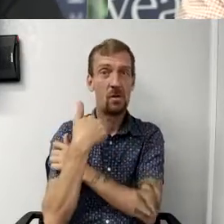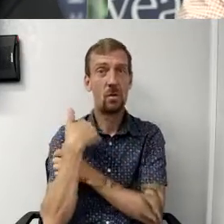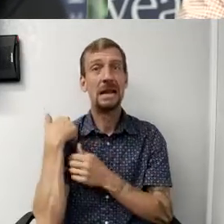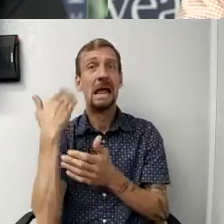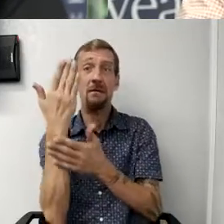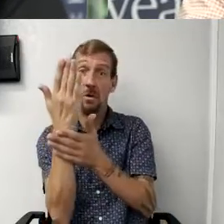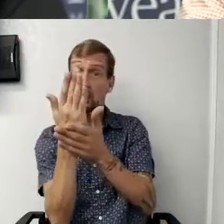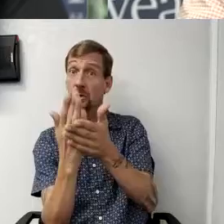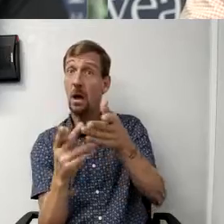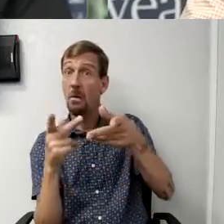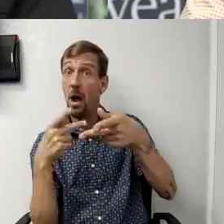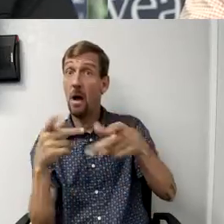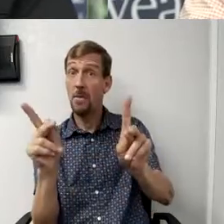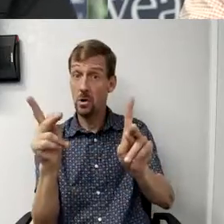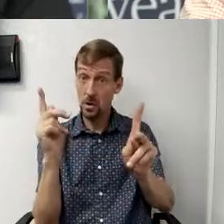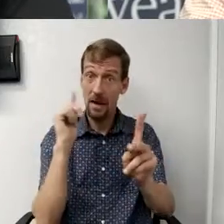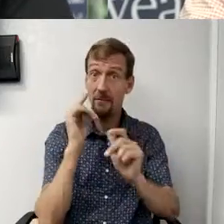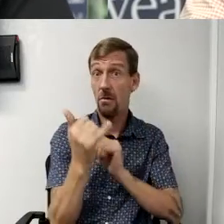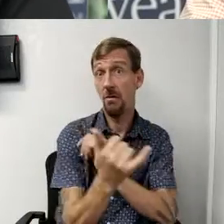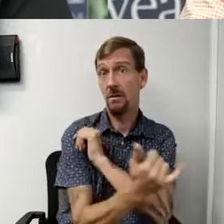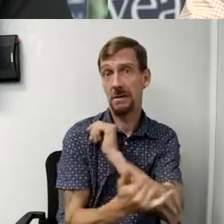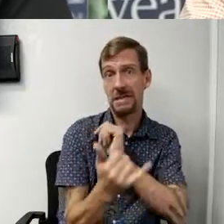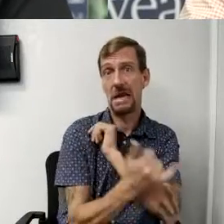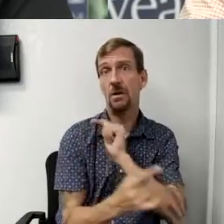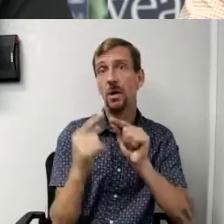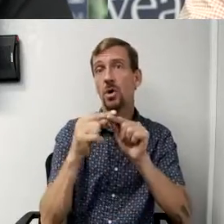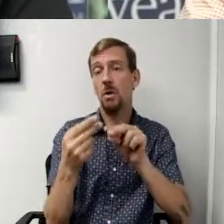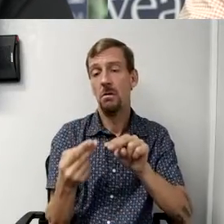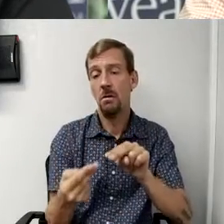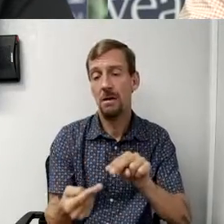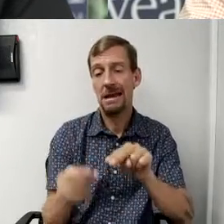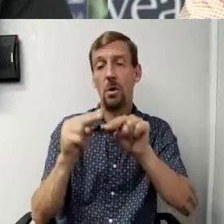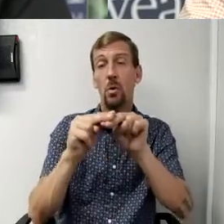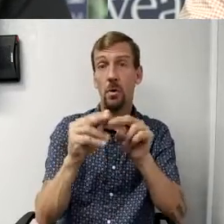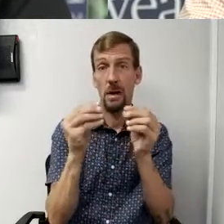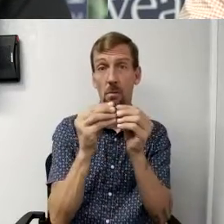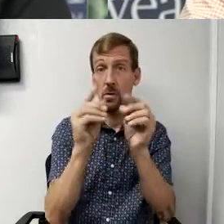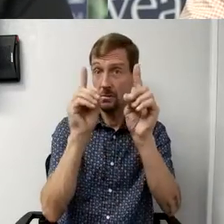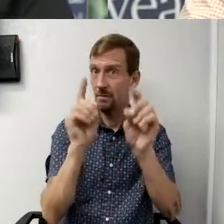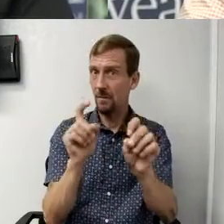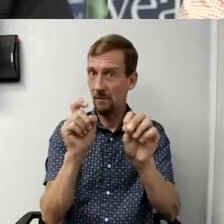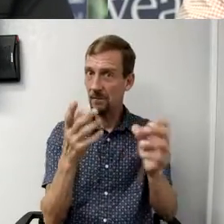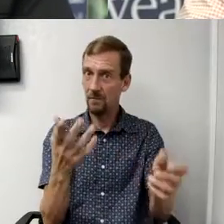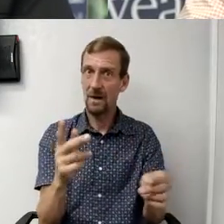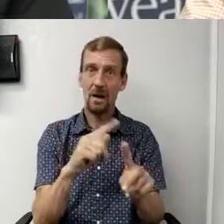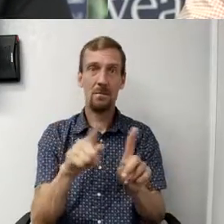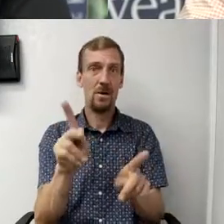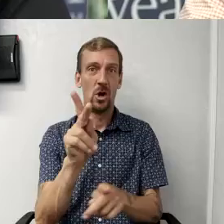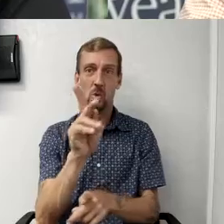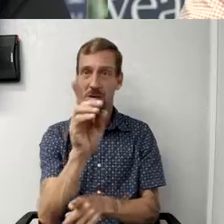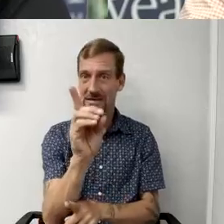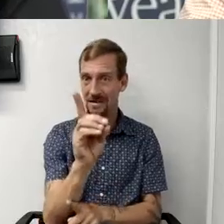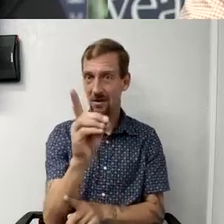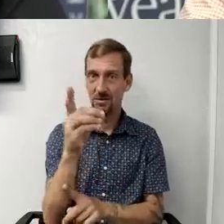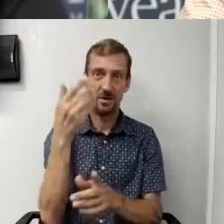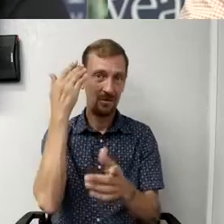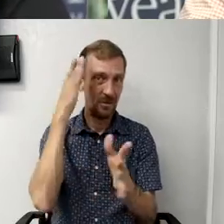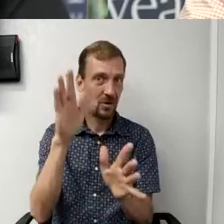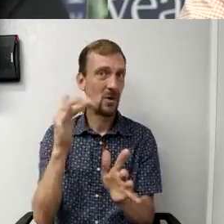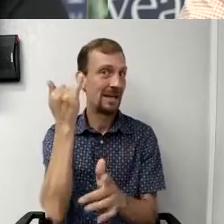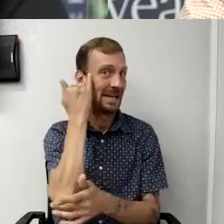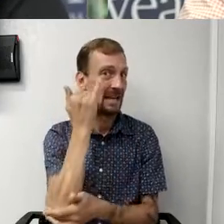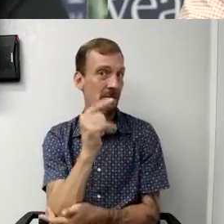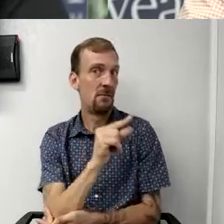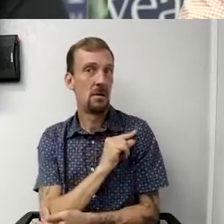some opportunity there countywide to increase testing. Kaweah is working to do that, and I don't know if Gary has talked a